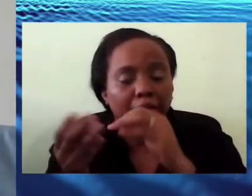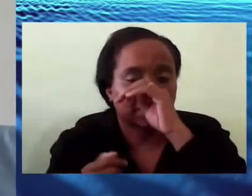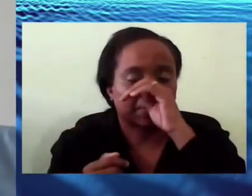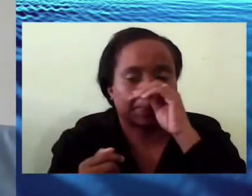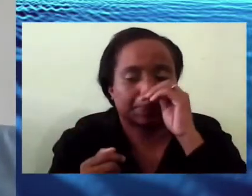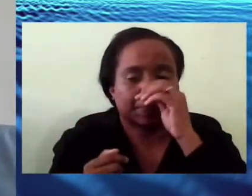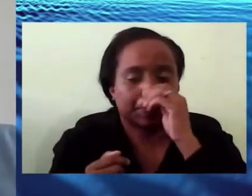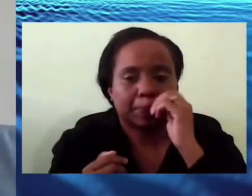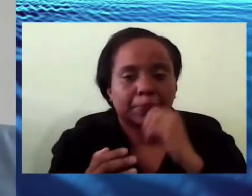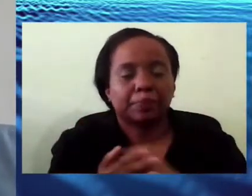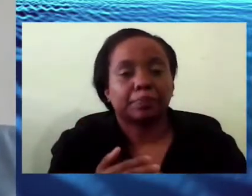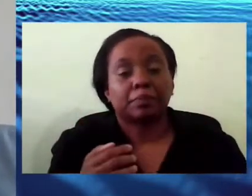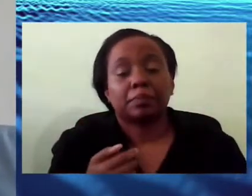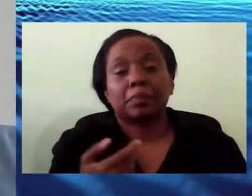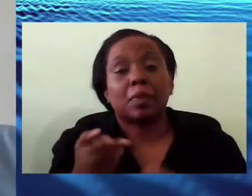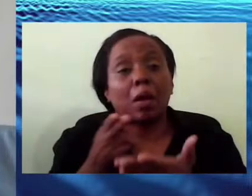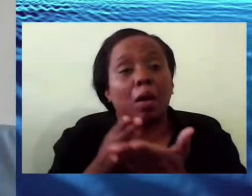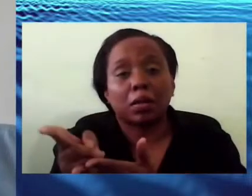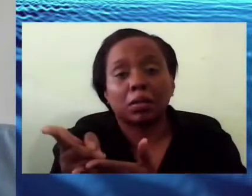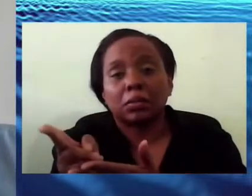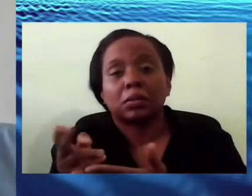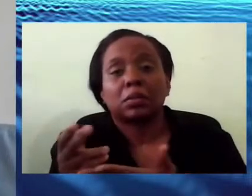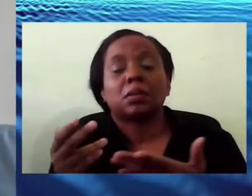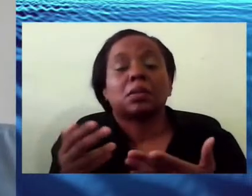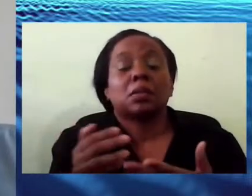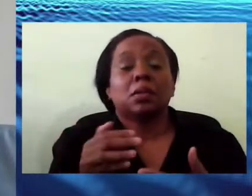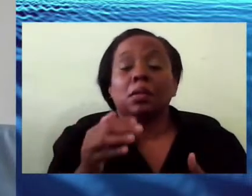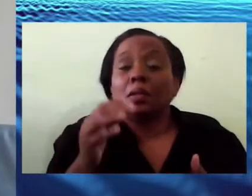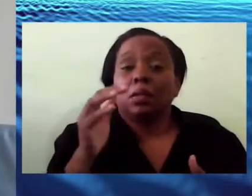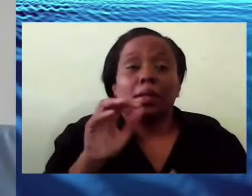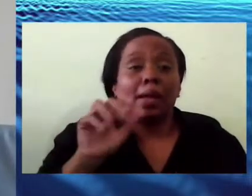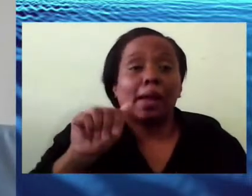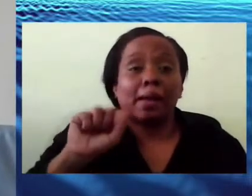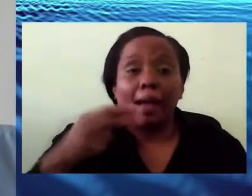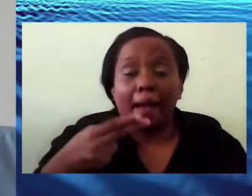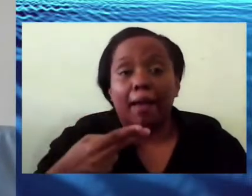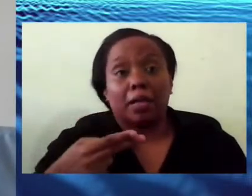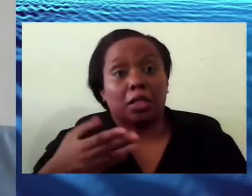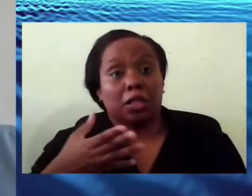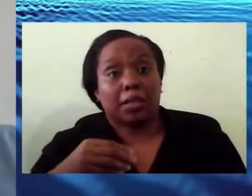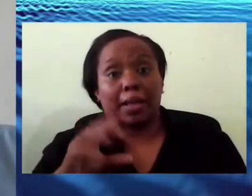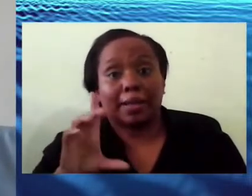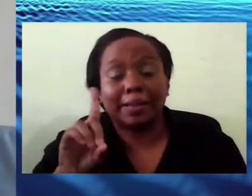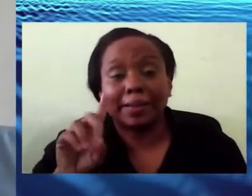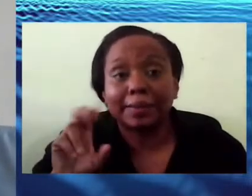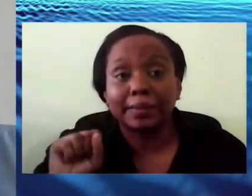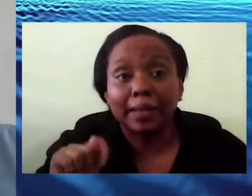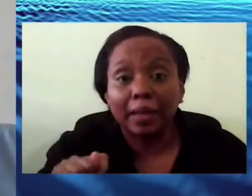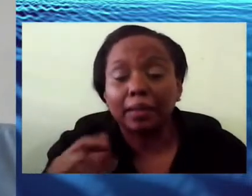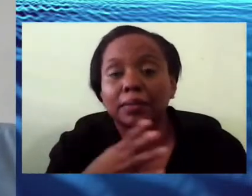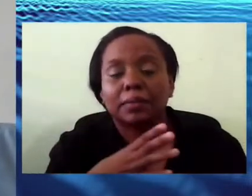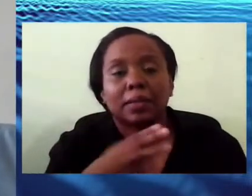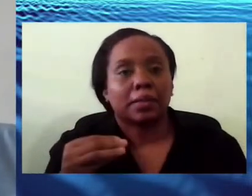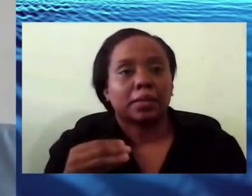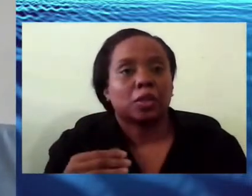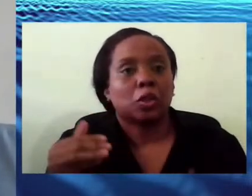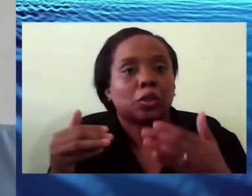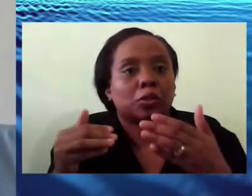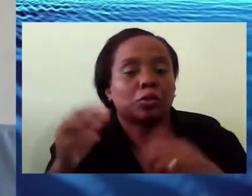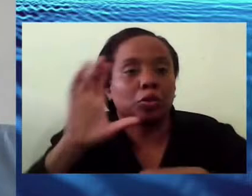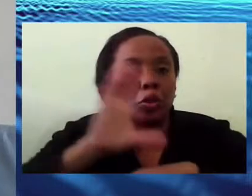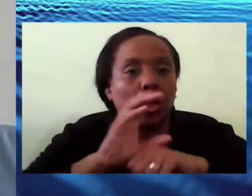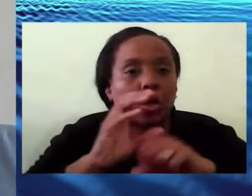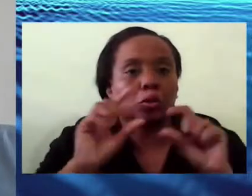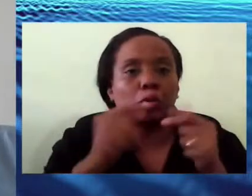honest with you, and this cluster, which has really been occupying my mind, this cluster as well, I